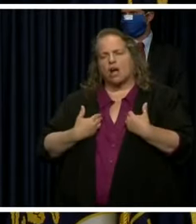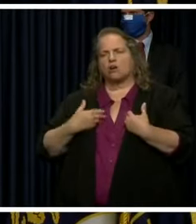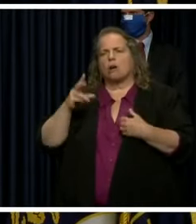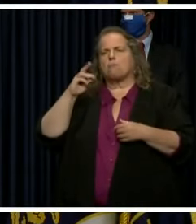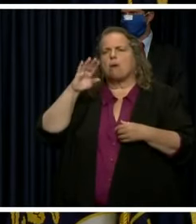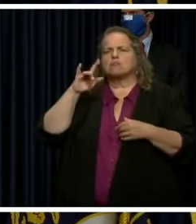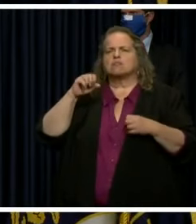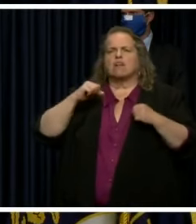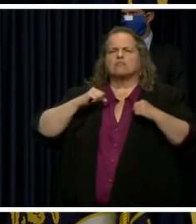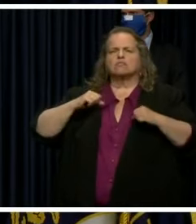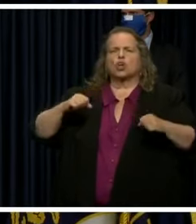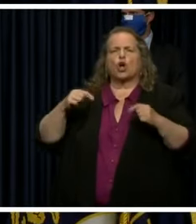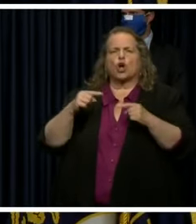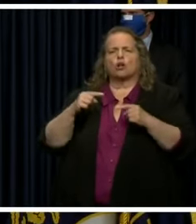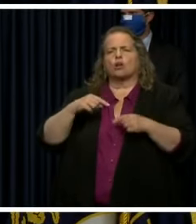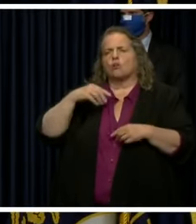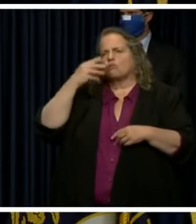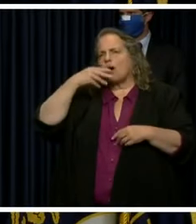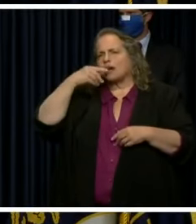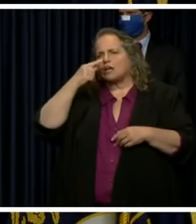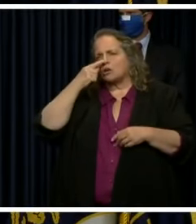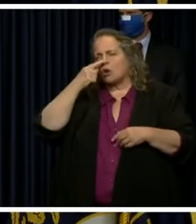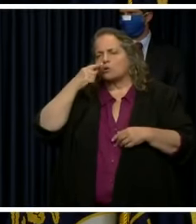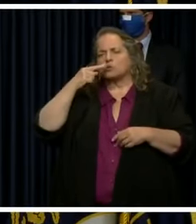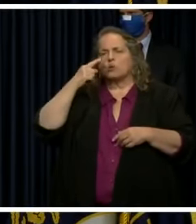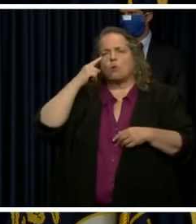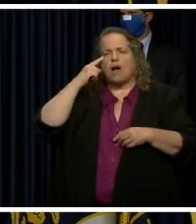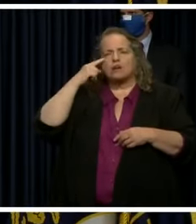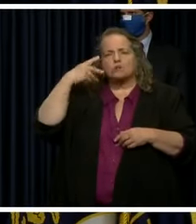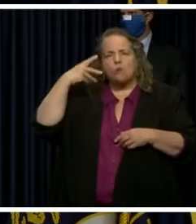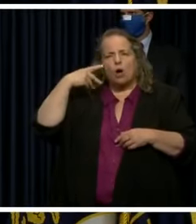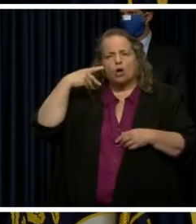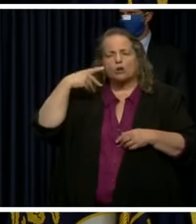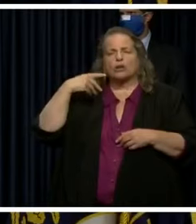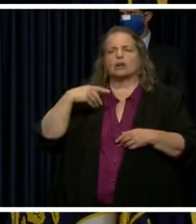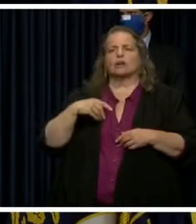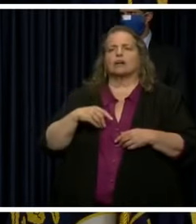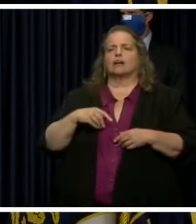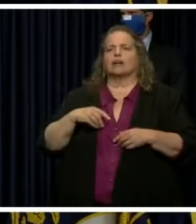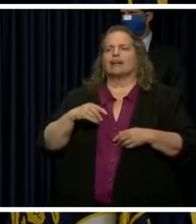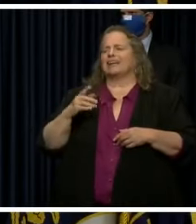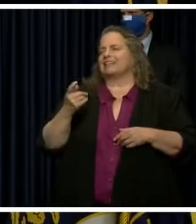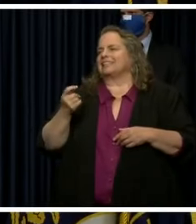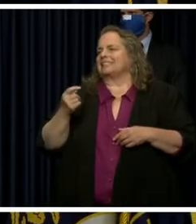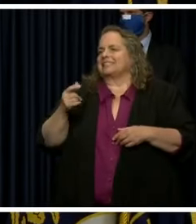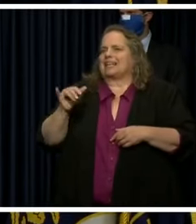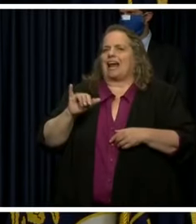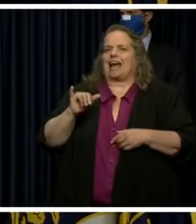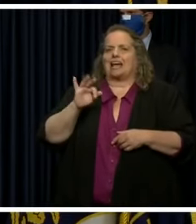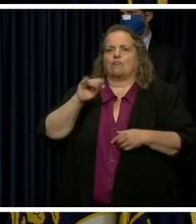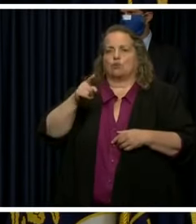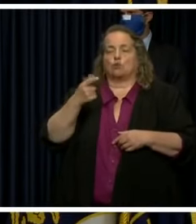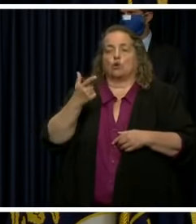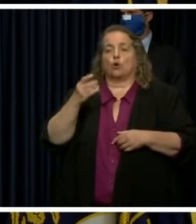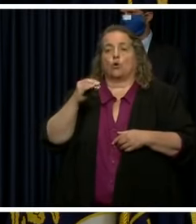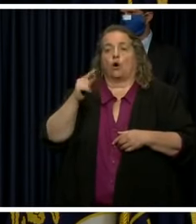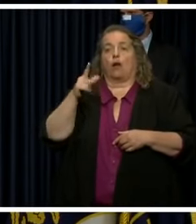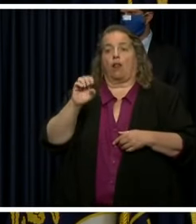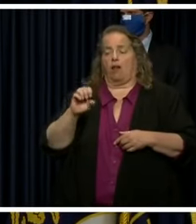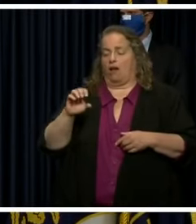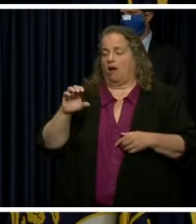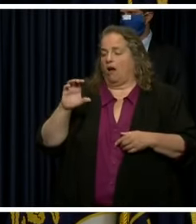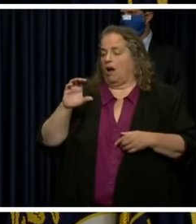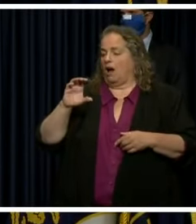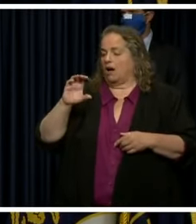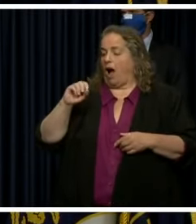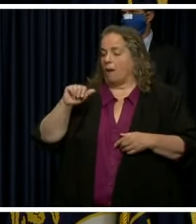aches. They can get runny nose or watery eyes. So it's sort of like if you were to Google